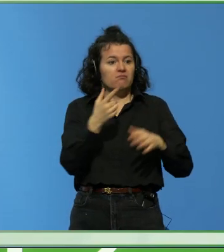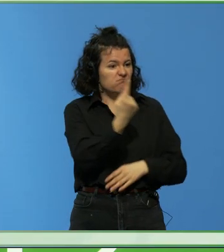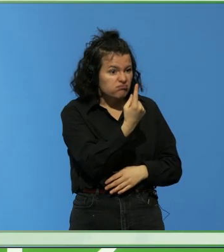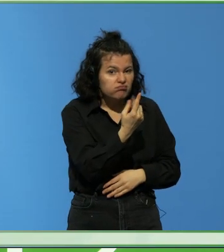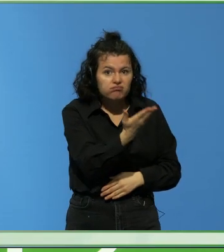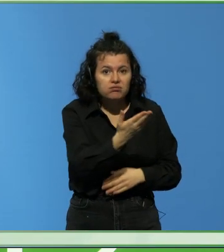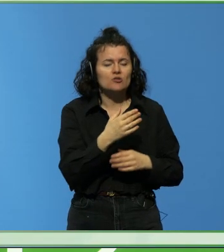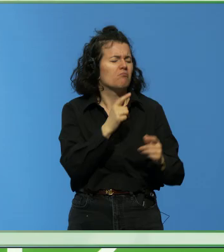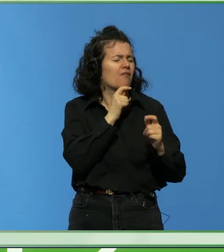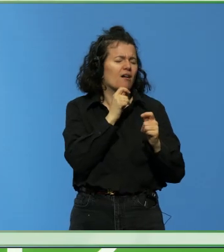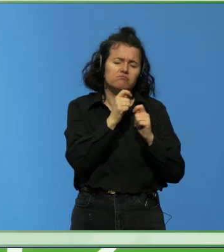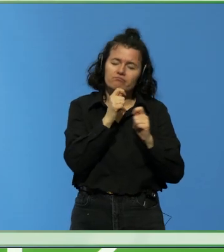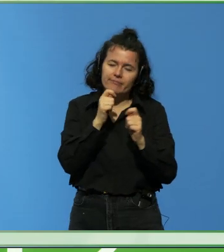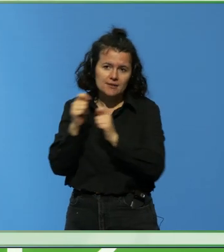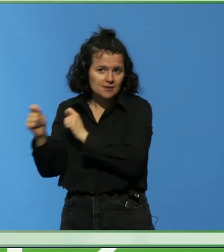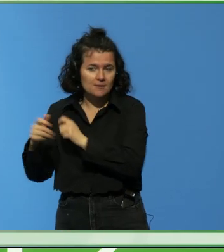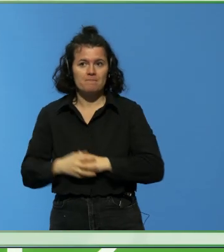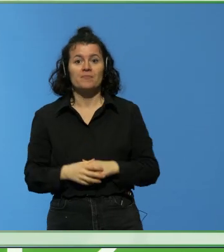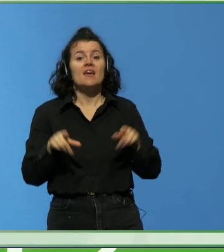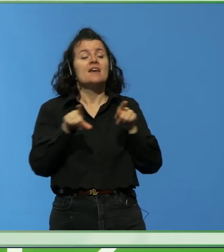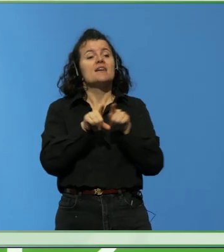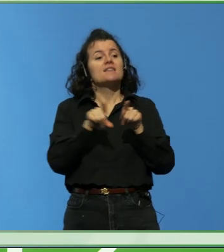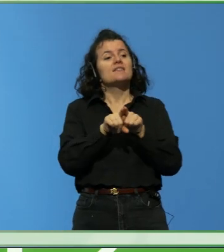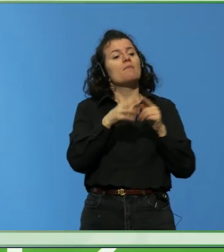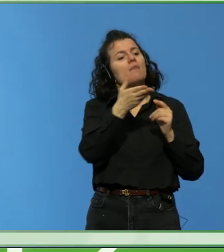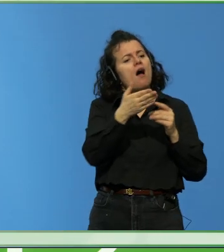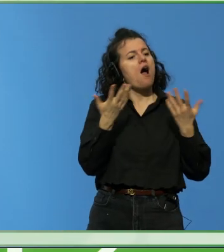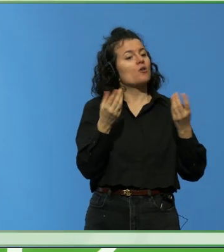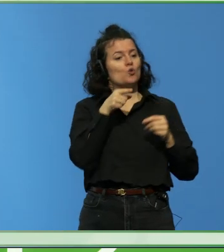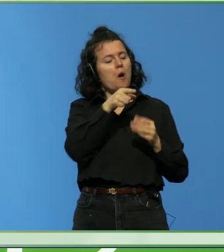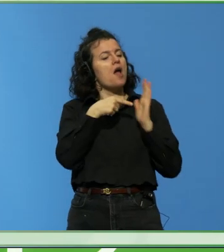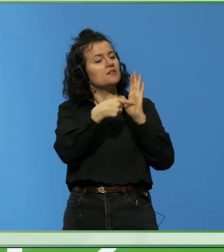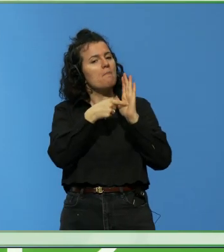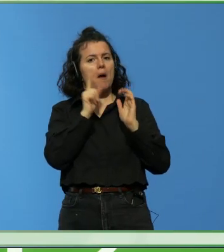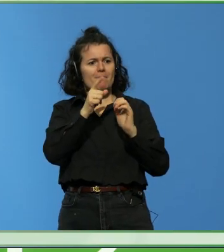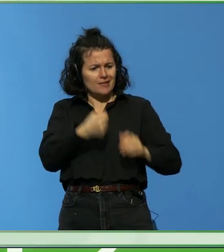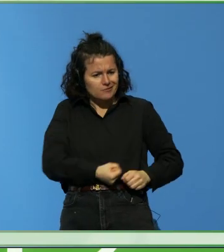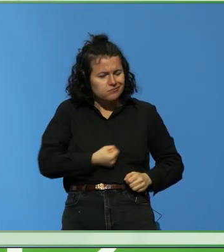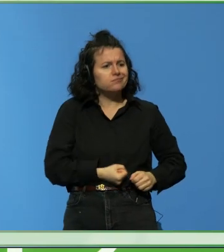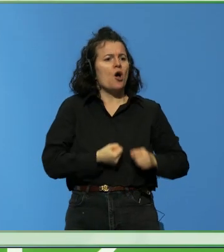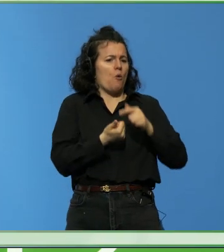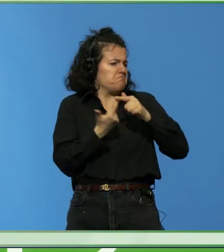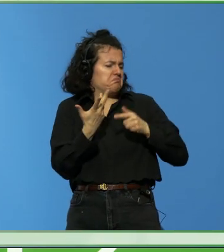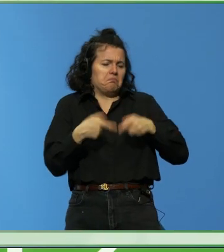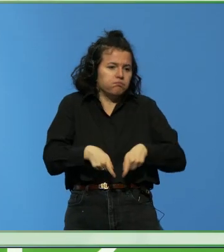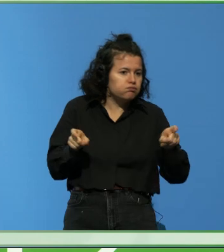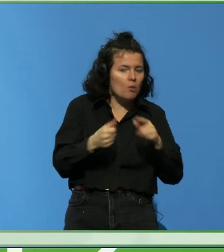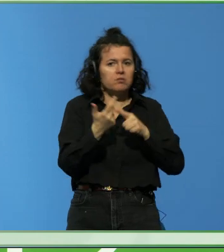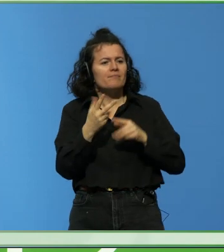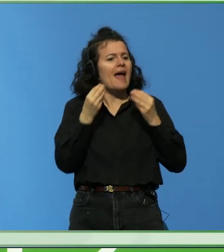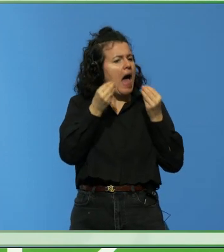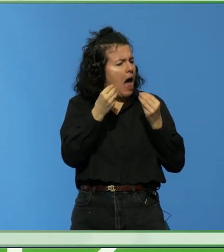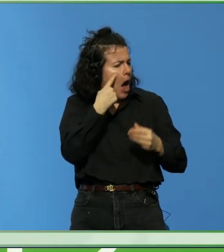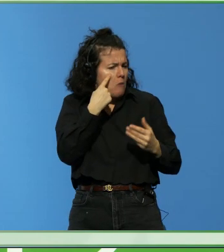physical experience was about the procedures, processes, healthcare equipment, doctors' offices, all